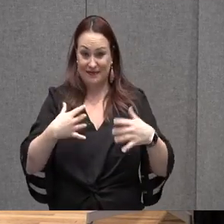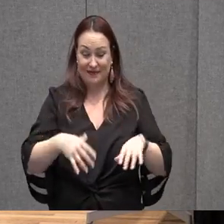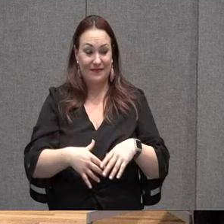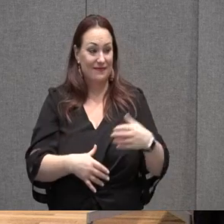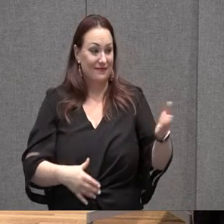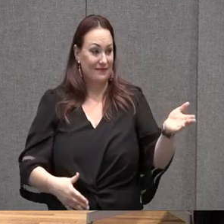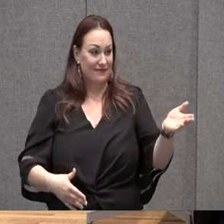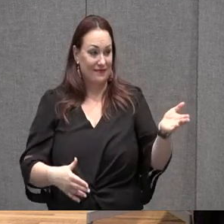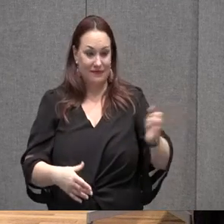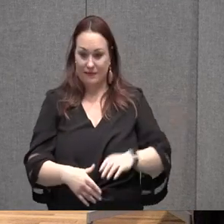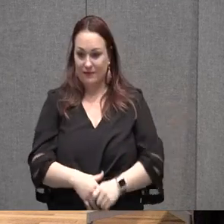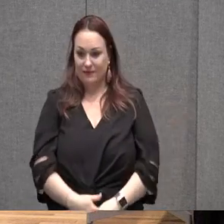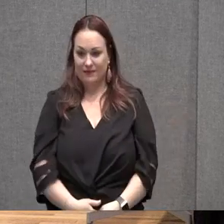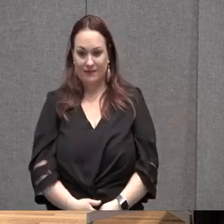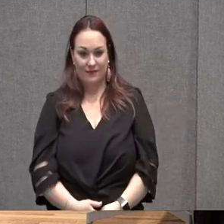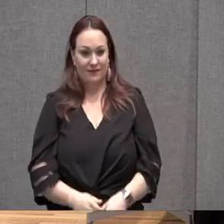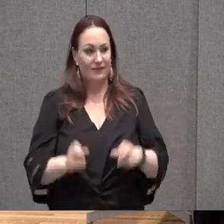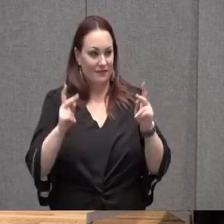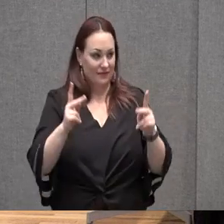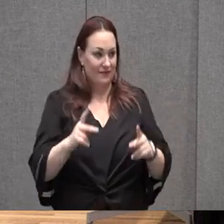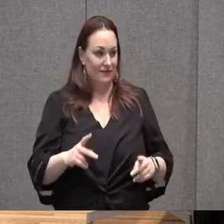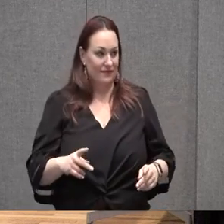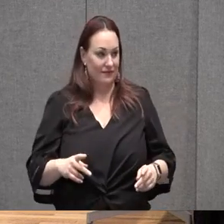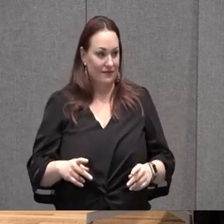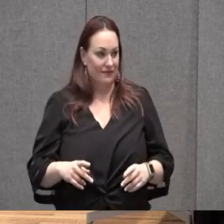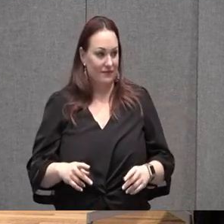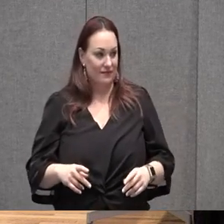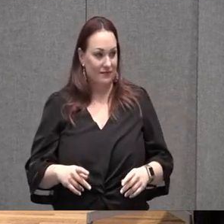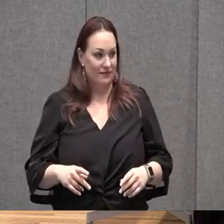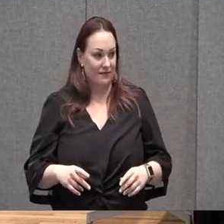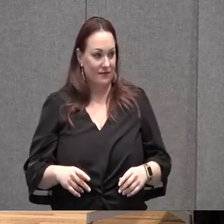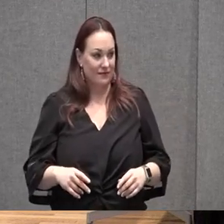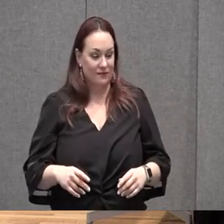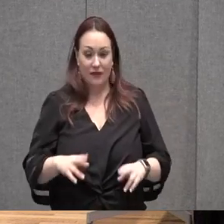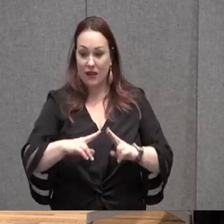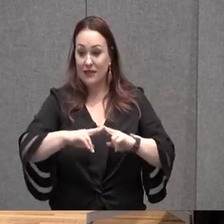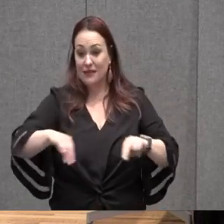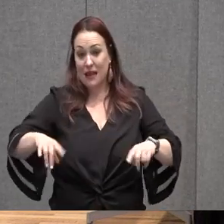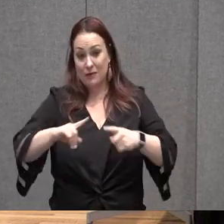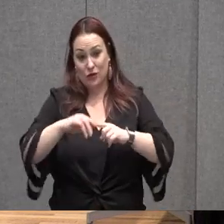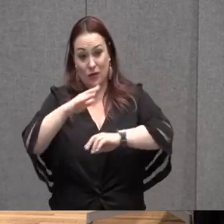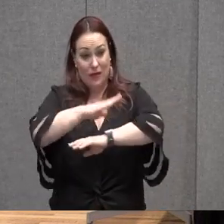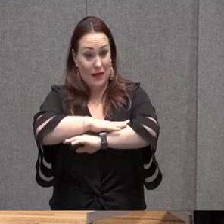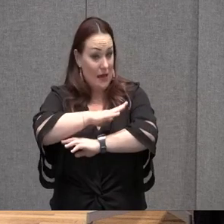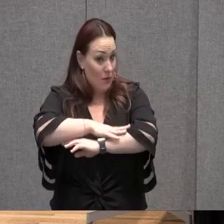ooh. Oh boy. Okay. That and maybe what safe. If you taped it to the table?